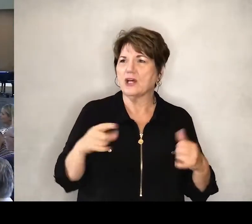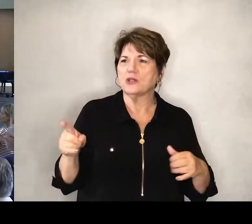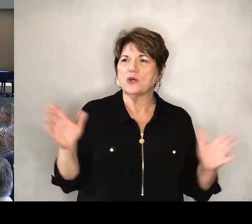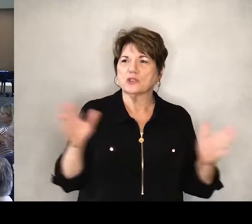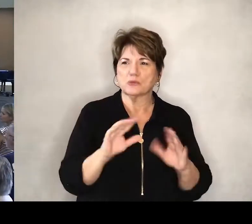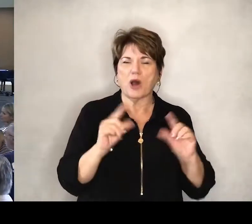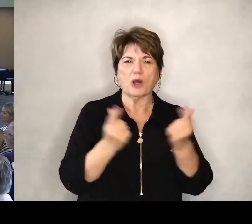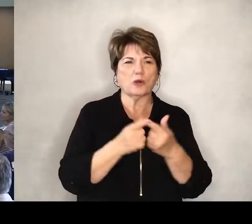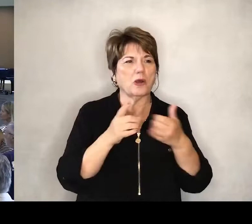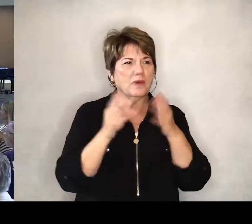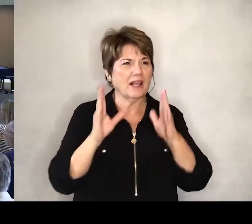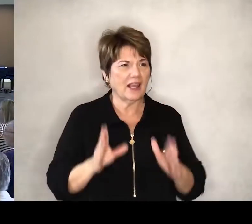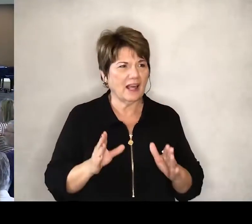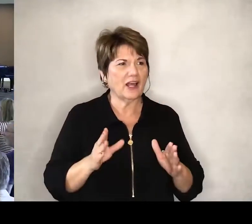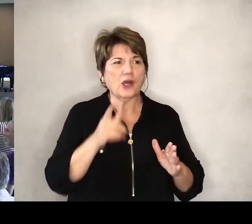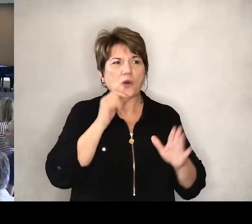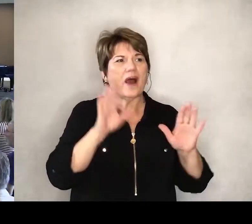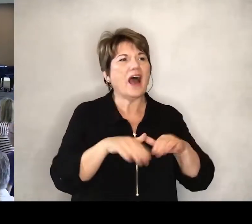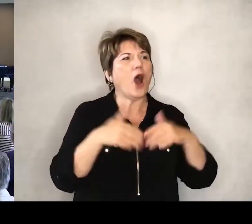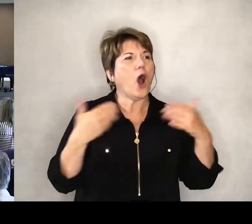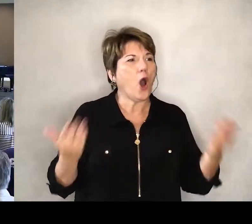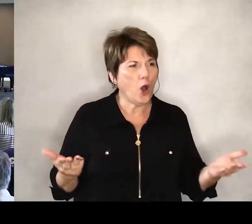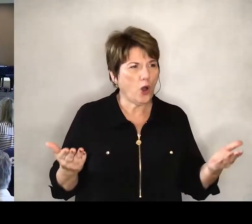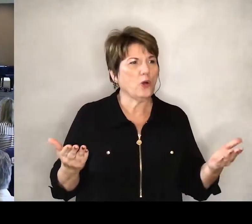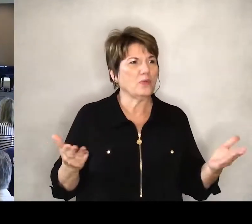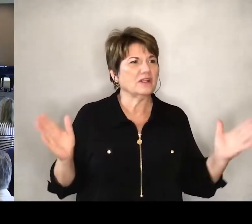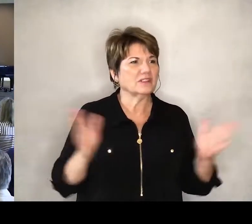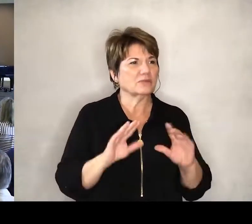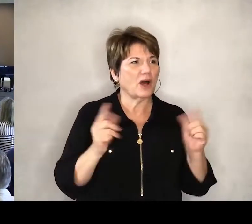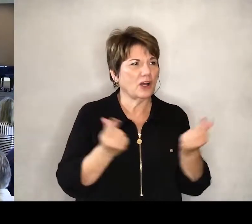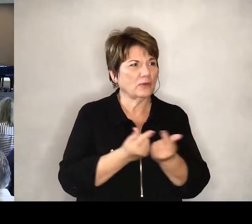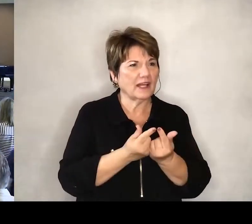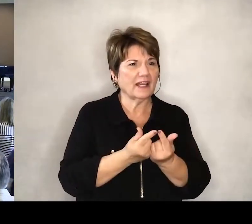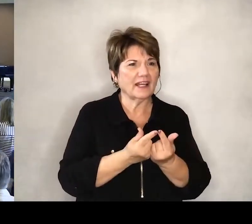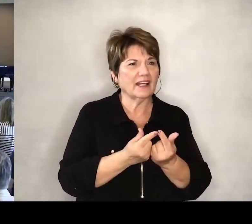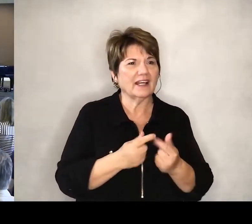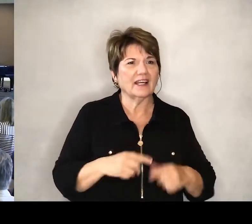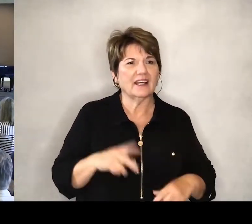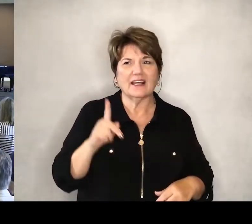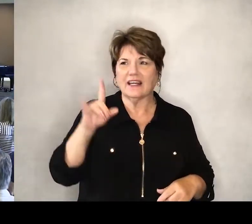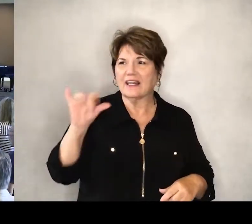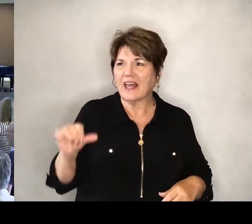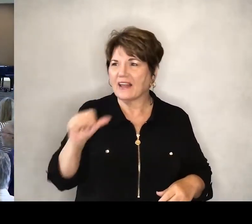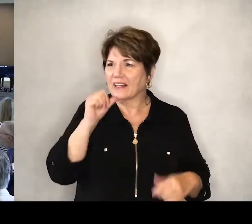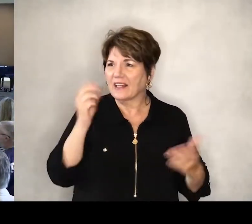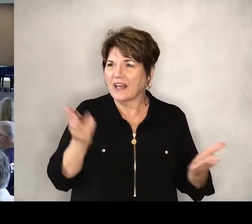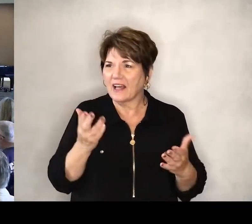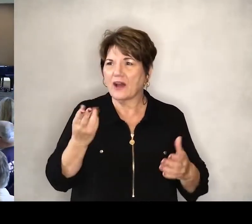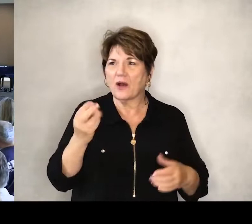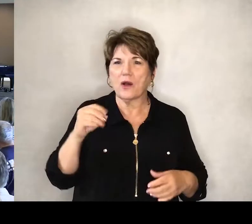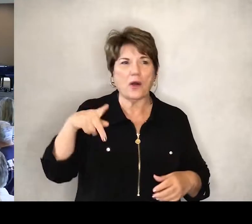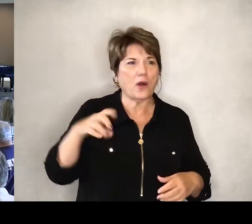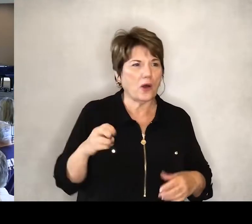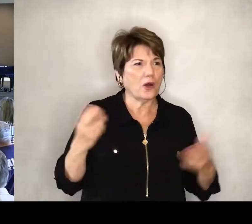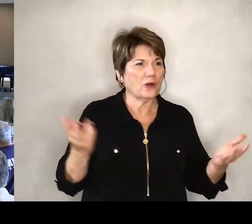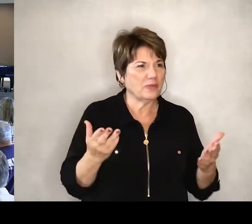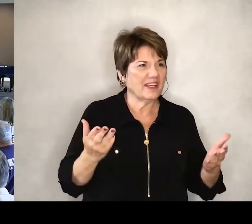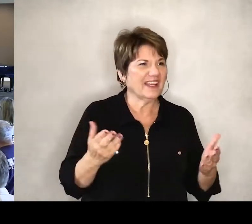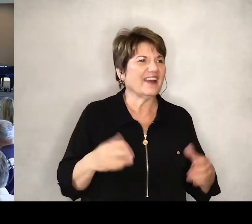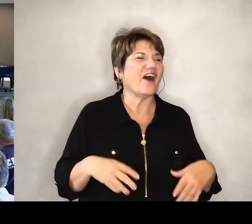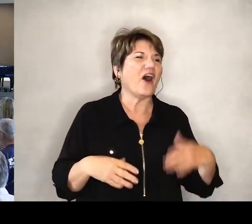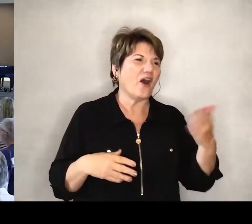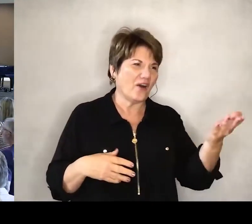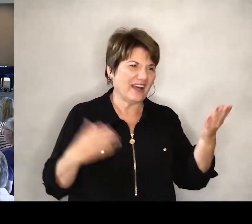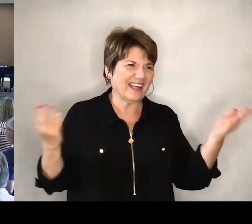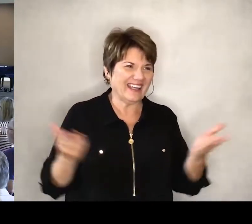small group leader, Kelly, who has an here? Open small group. Kelly Gaffrey, are you here? Not here. Hope Esposito. Oh, look at you,